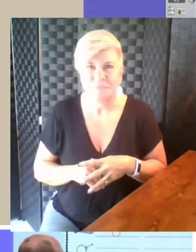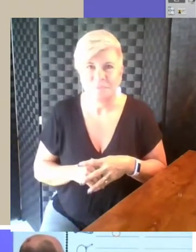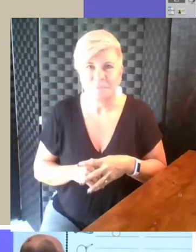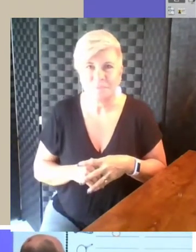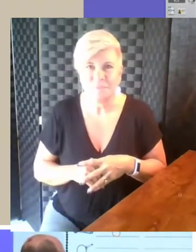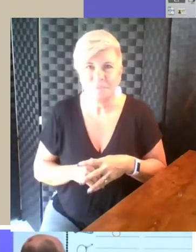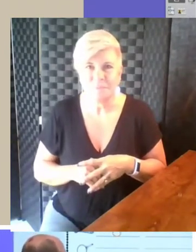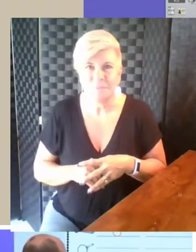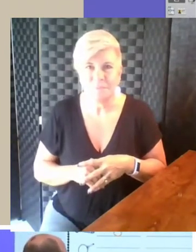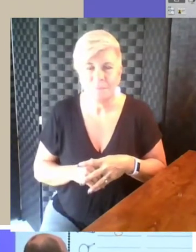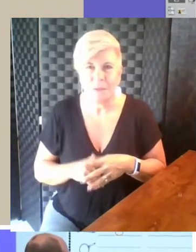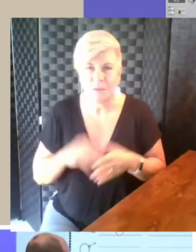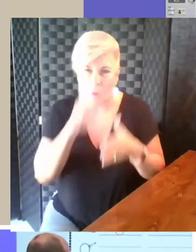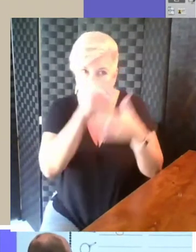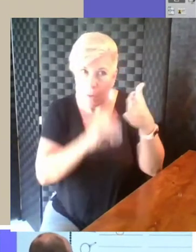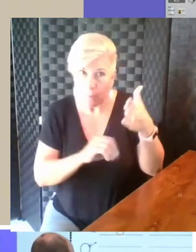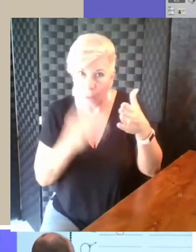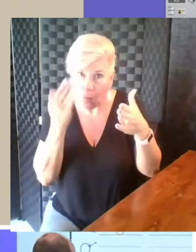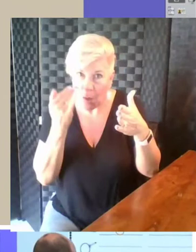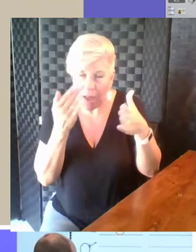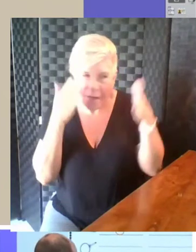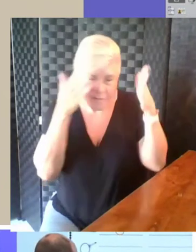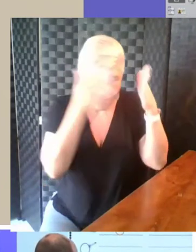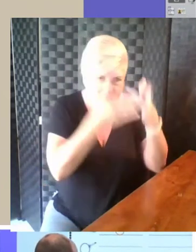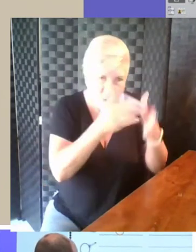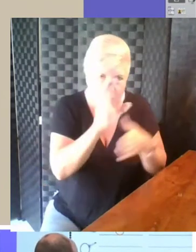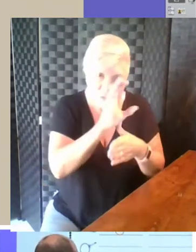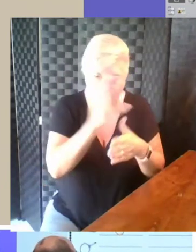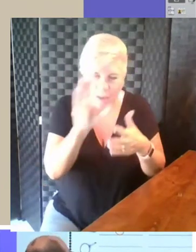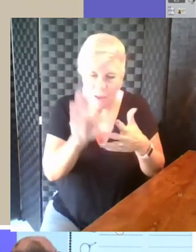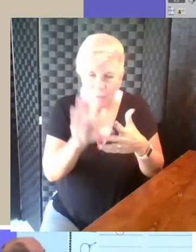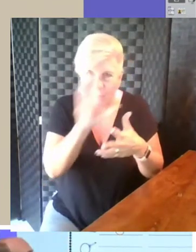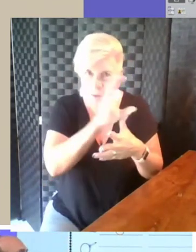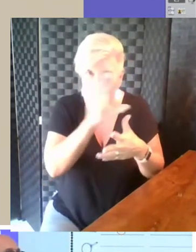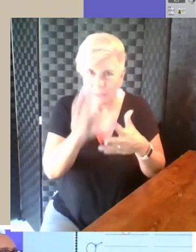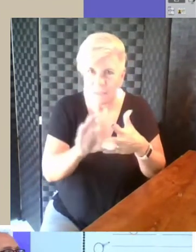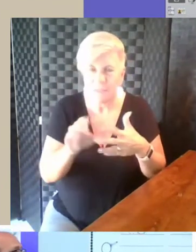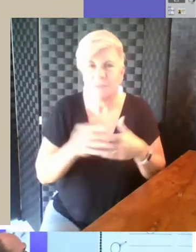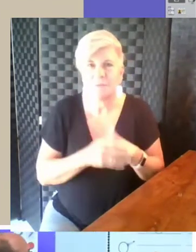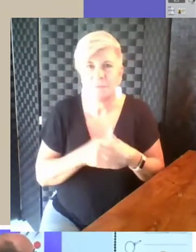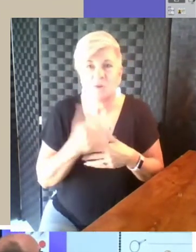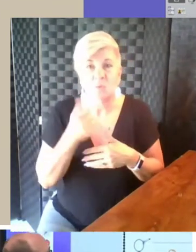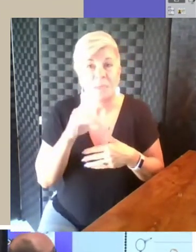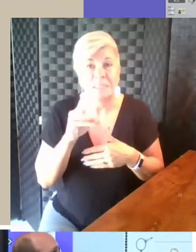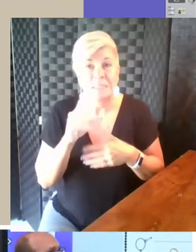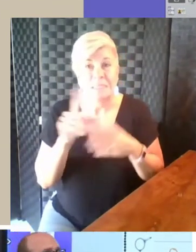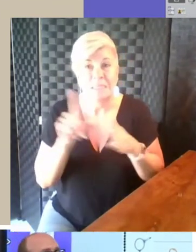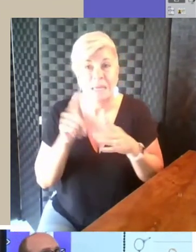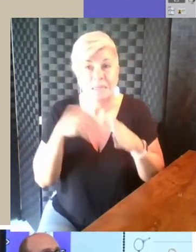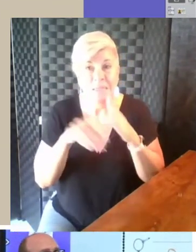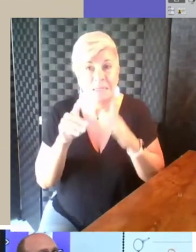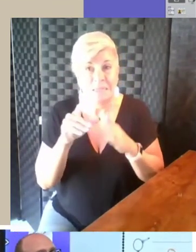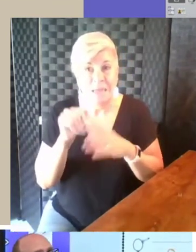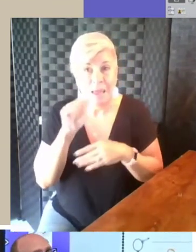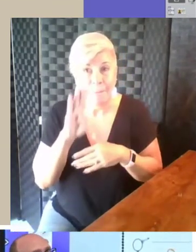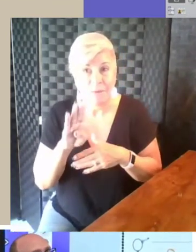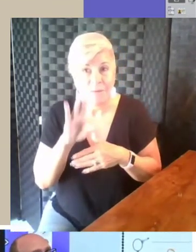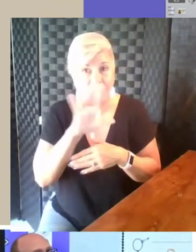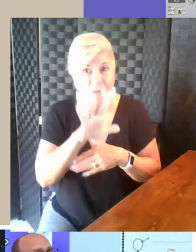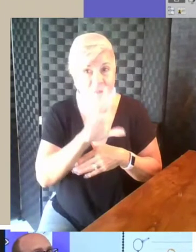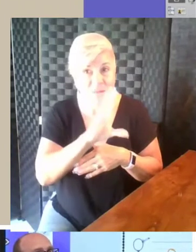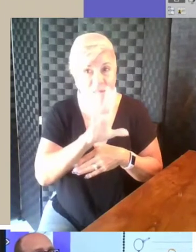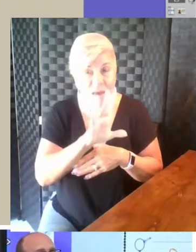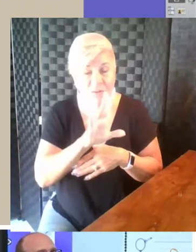so that we can focus on the consonants. There's 26 letters in the alphabet and 5 are vowels, so that means we've